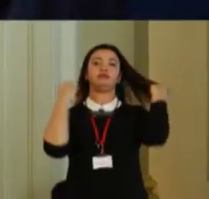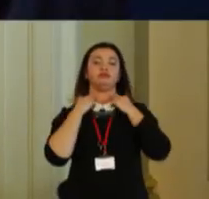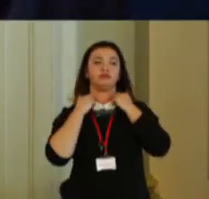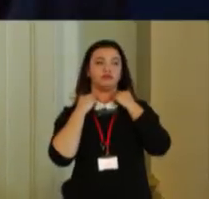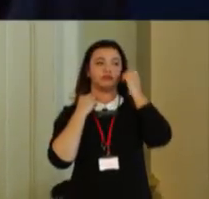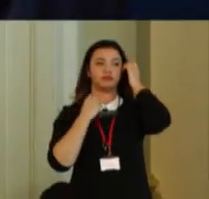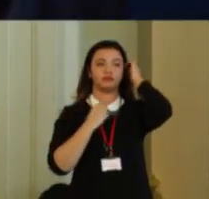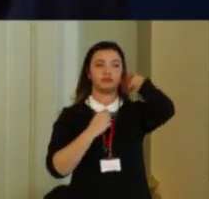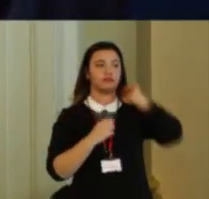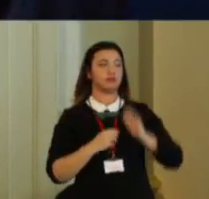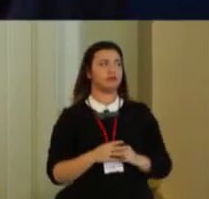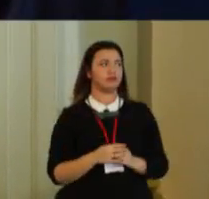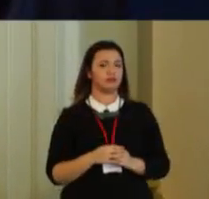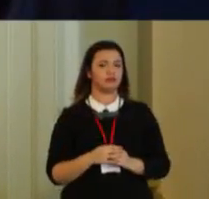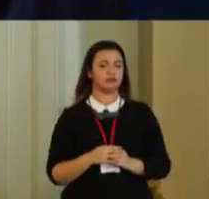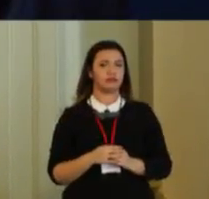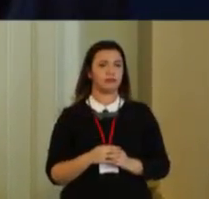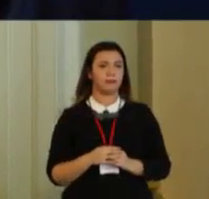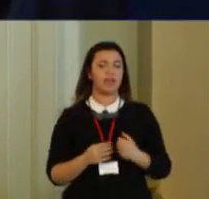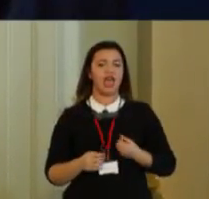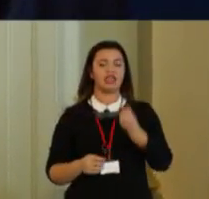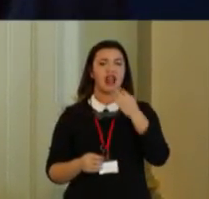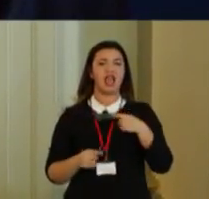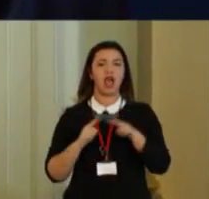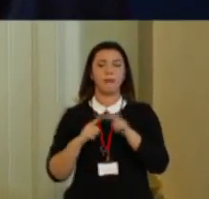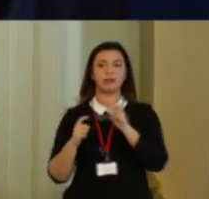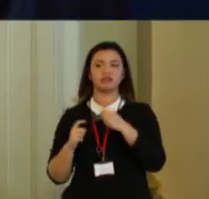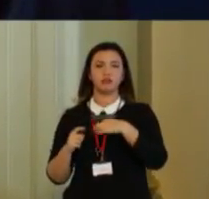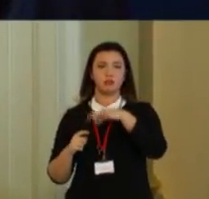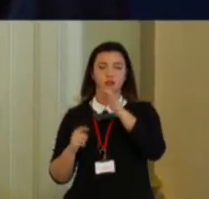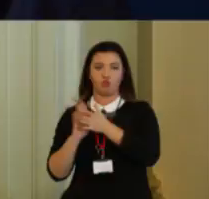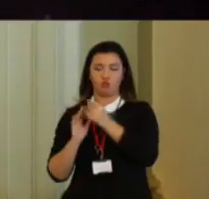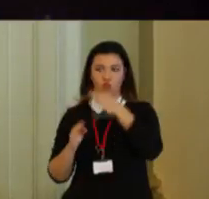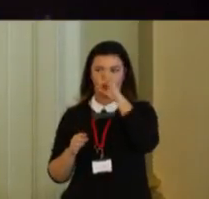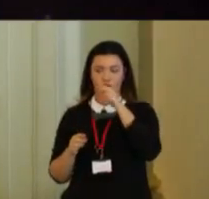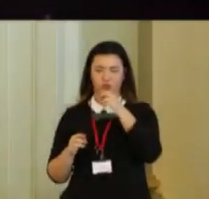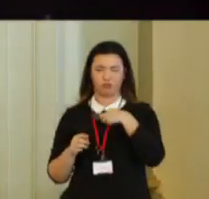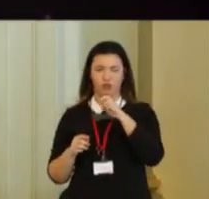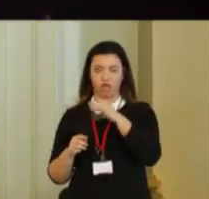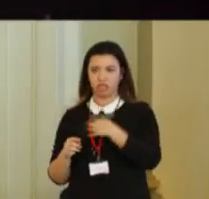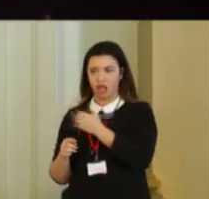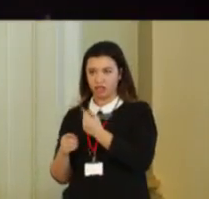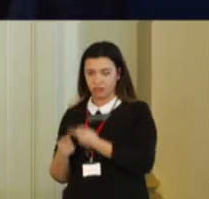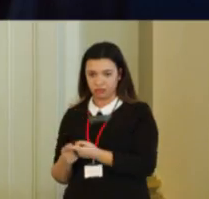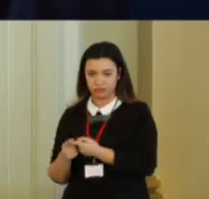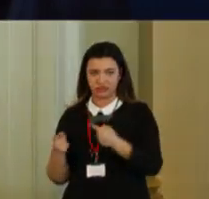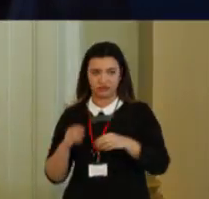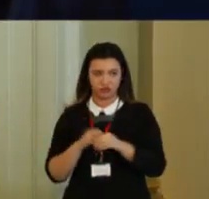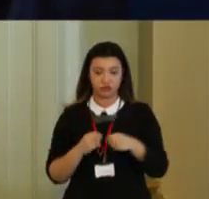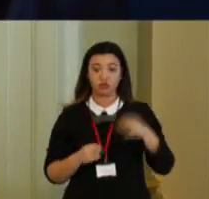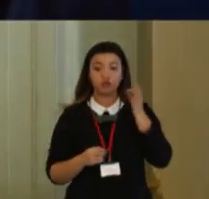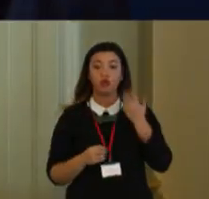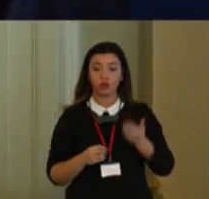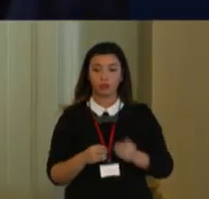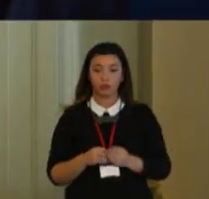KPSS diye bir sınav koyuyorsunuz. Yeterli bir puan aldığımı düşünüyorum. Mülakat koyuyorsunuz. Oradan ediyorsunuz. Yani biraz